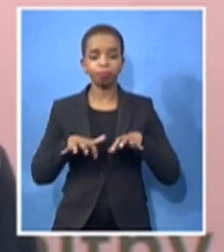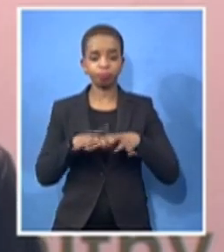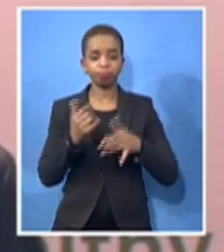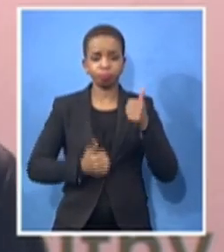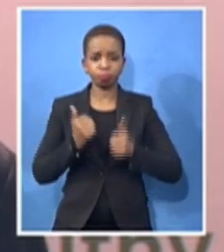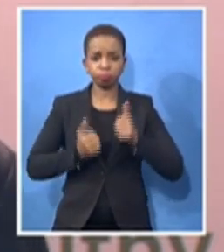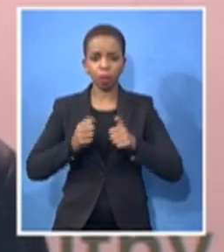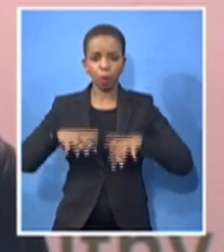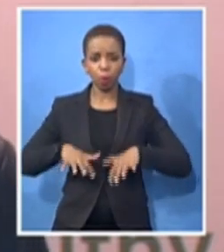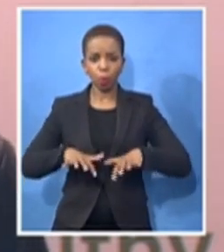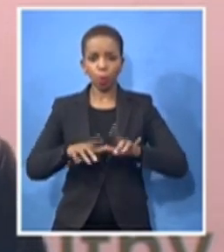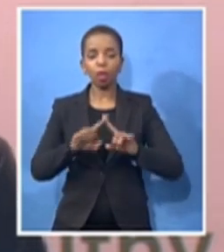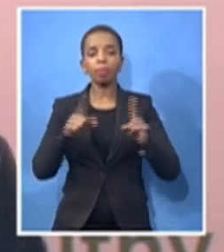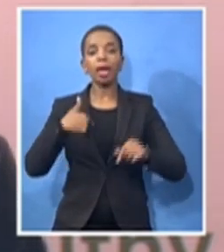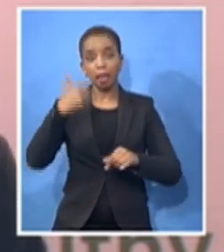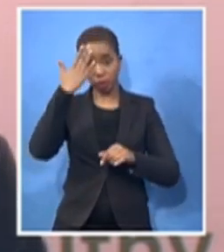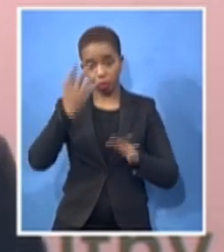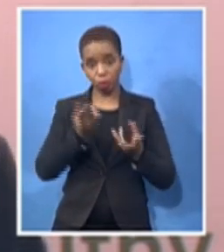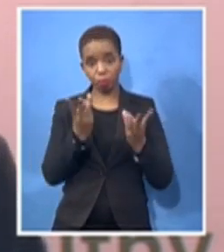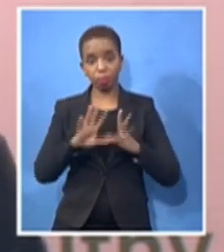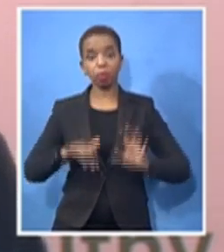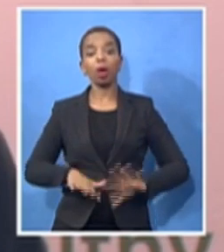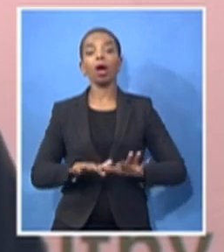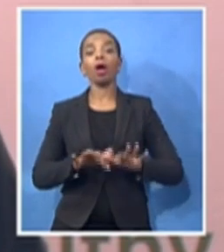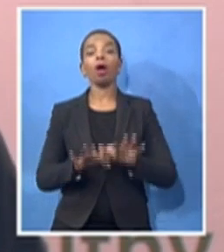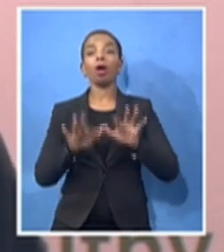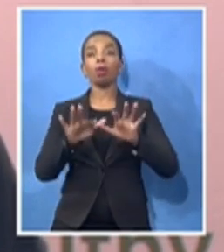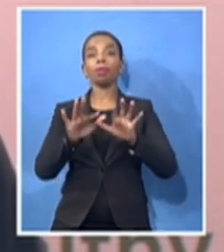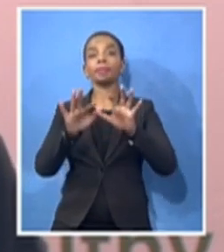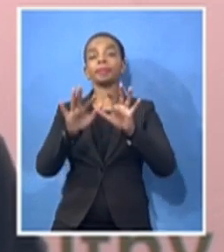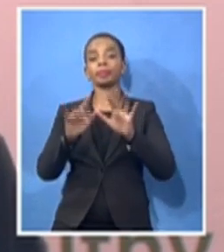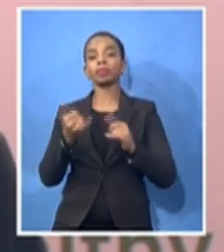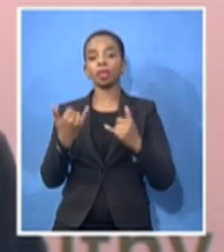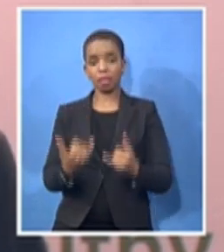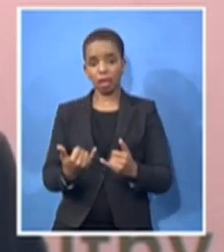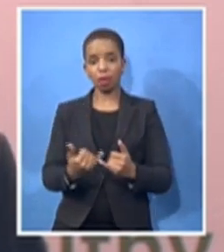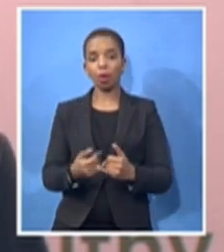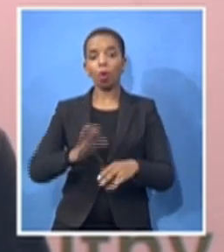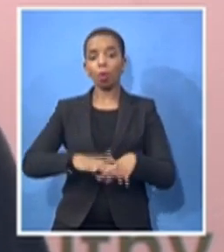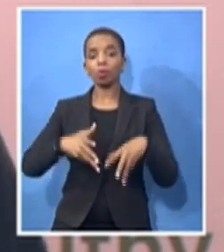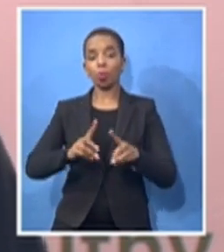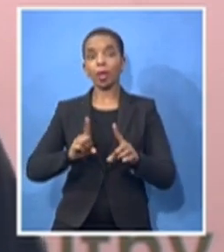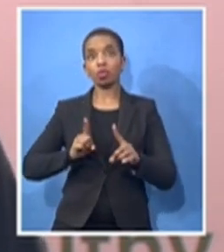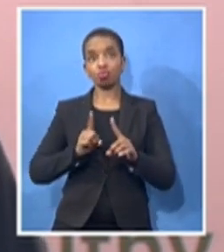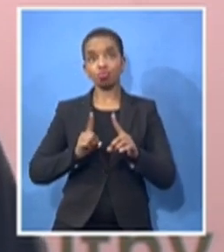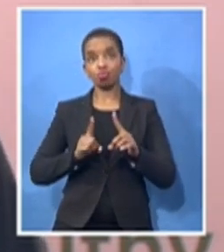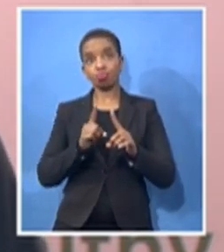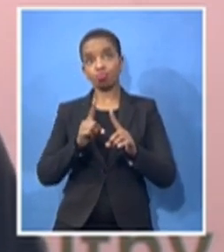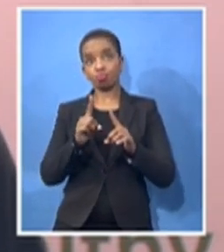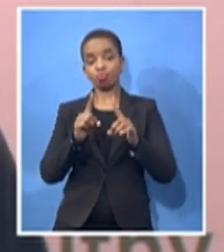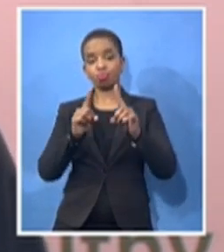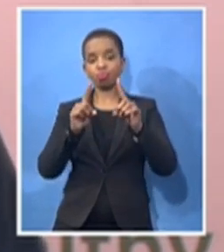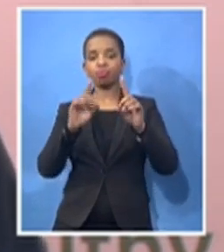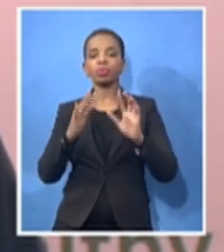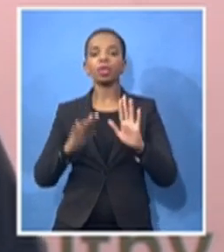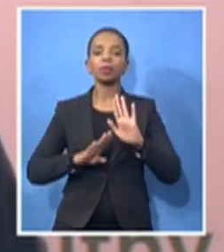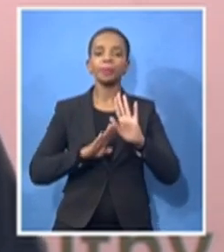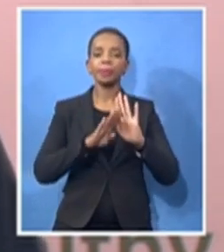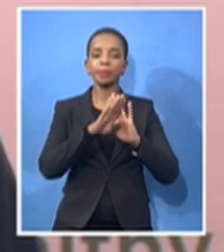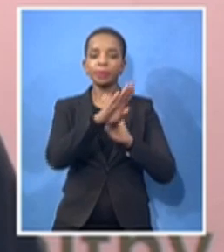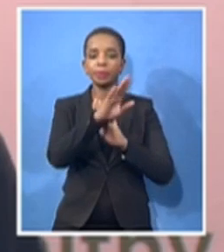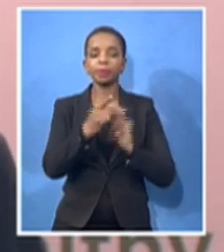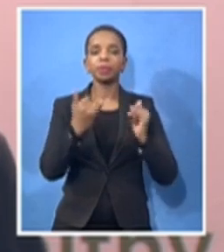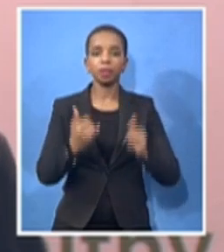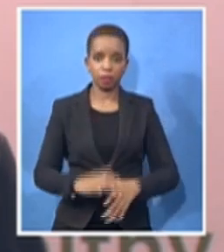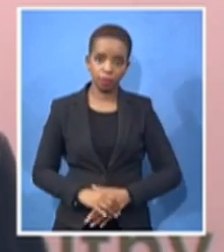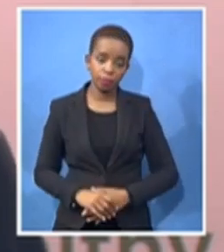just on our way to the steep. And of course, as we witness what's the overwhelming